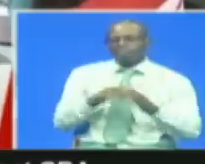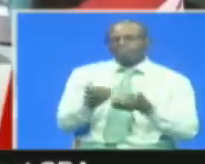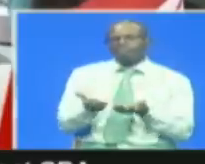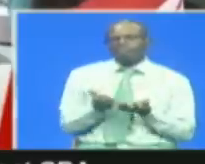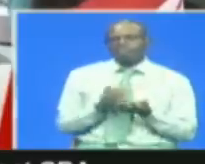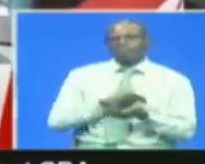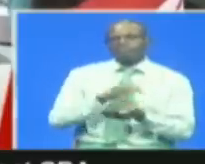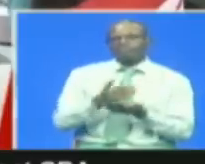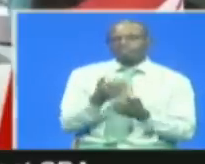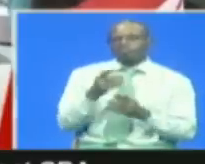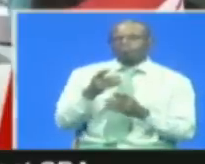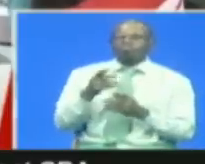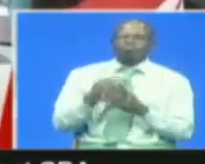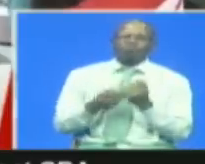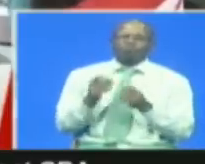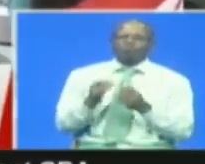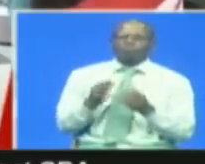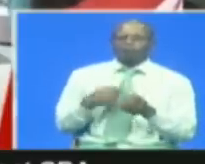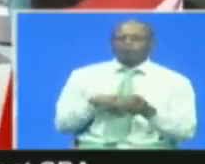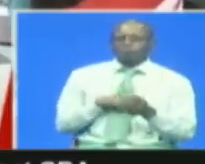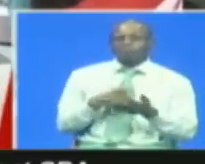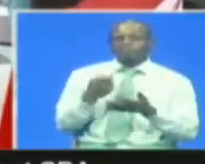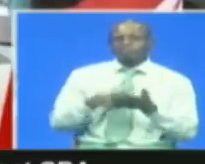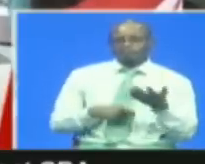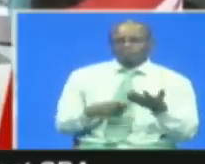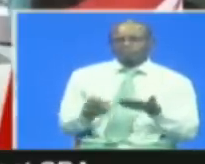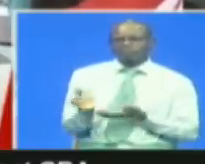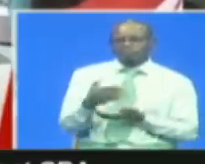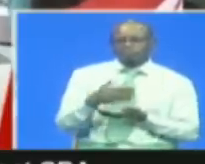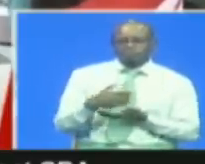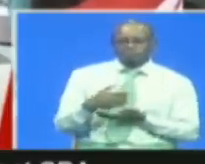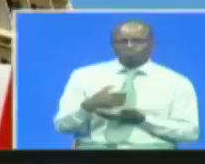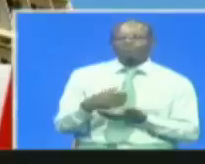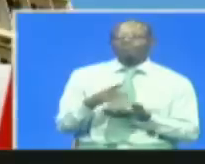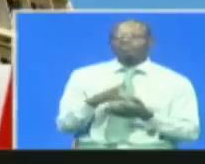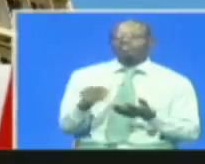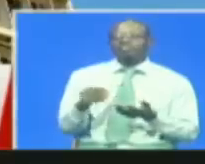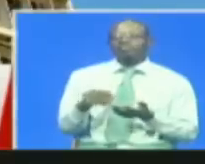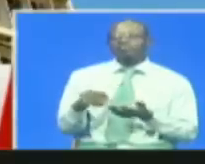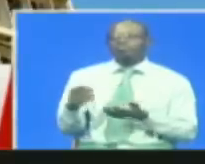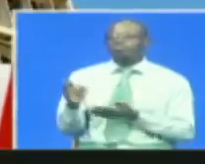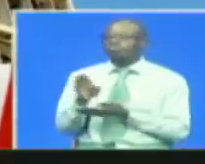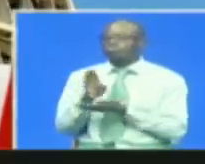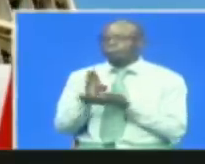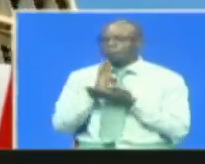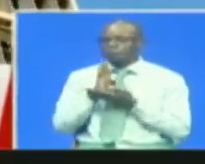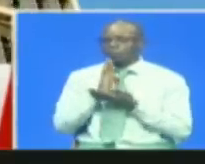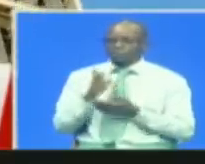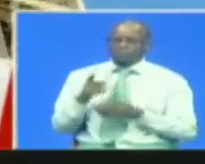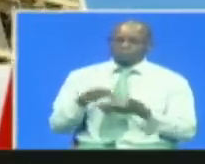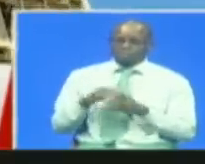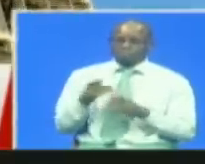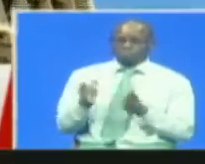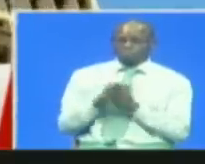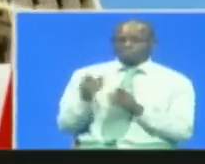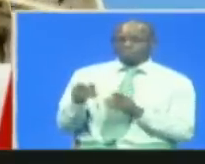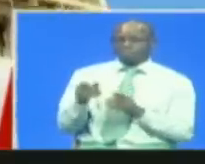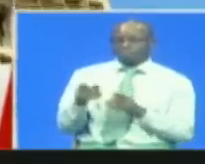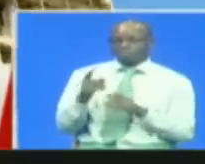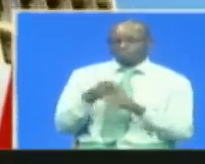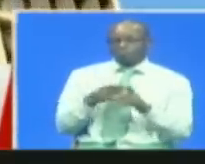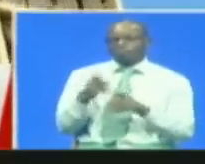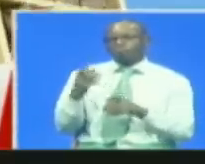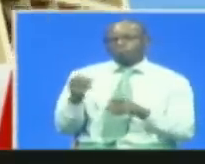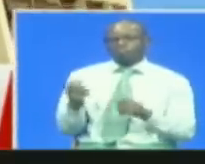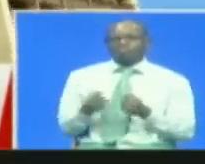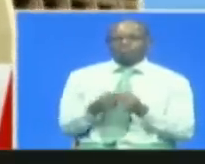from our revenues that we collect and also the borrowing. But with part of the 2014 Eurobond